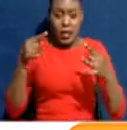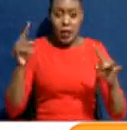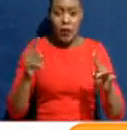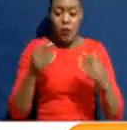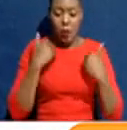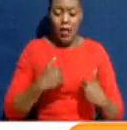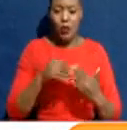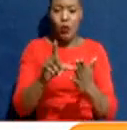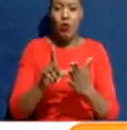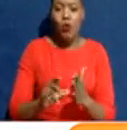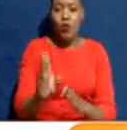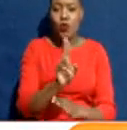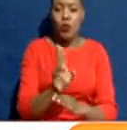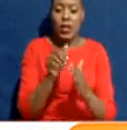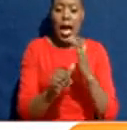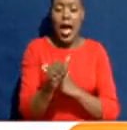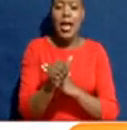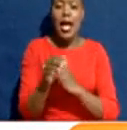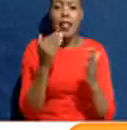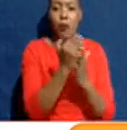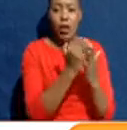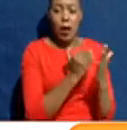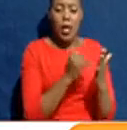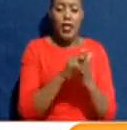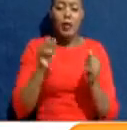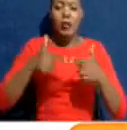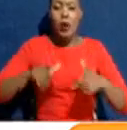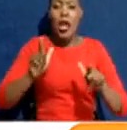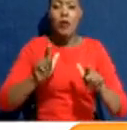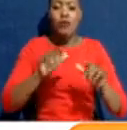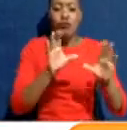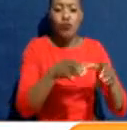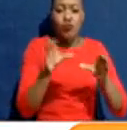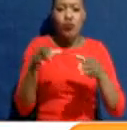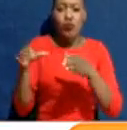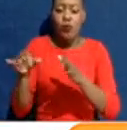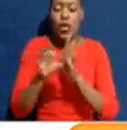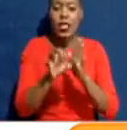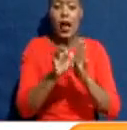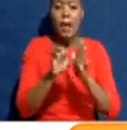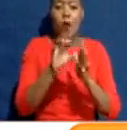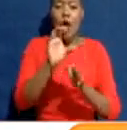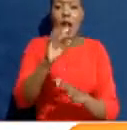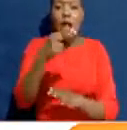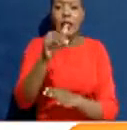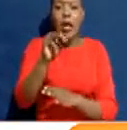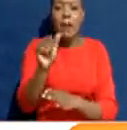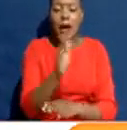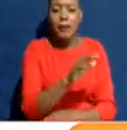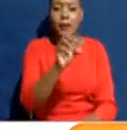loans products under this initiative, and this will allow lending groups such as chamas and SACCOs